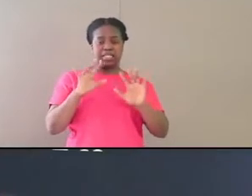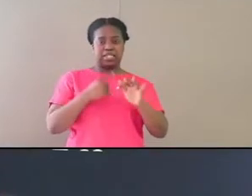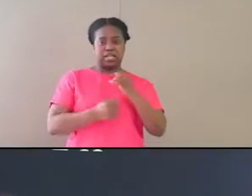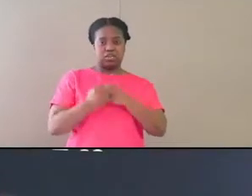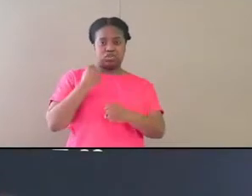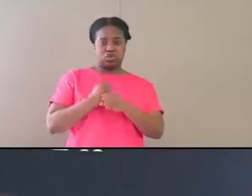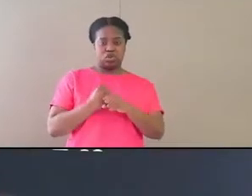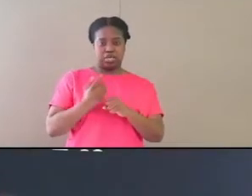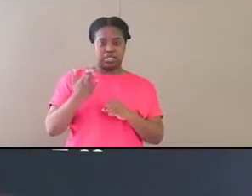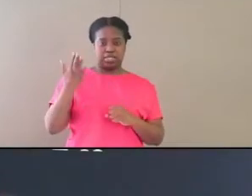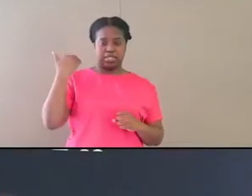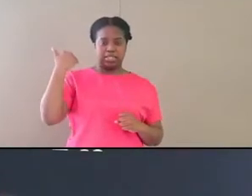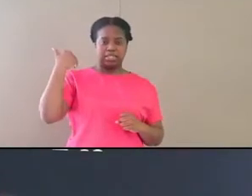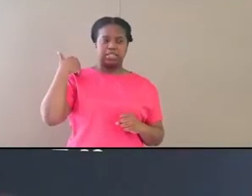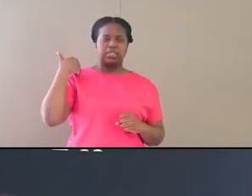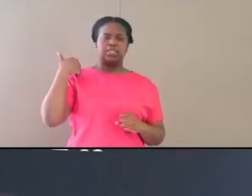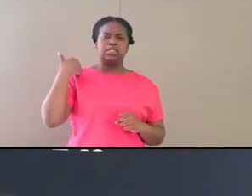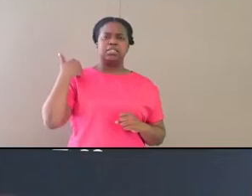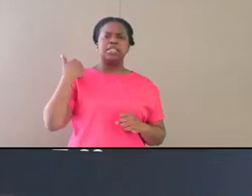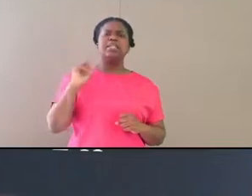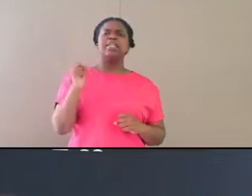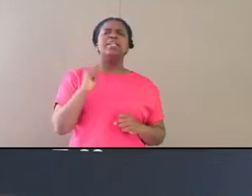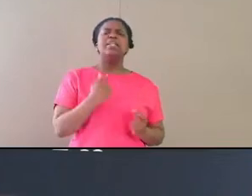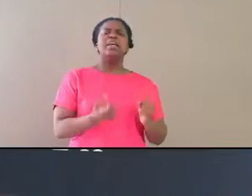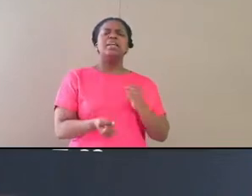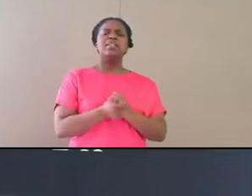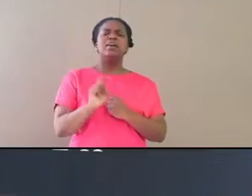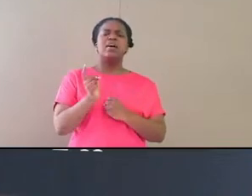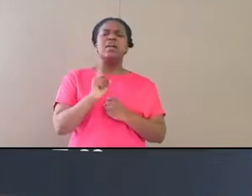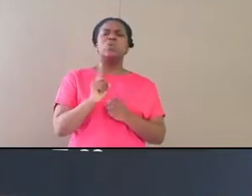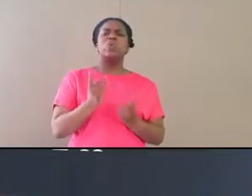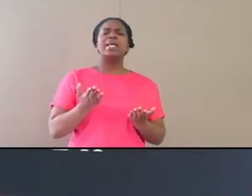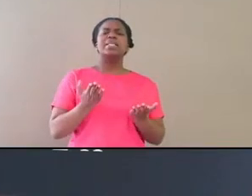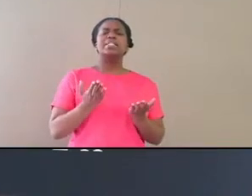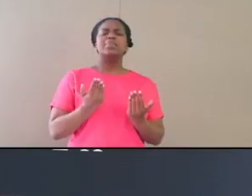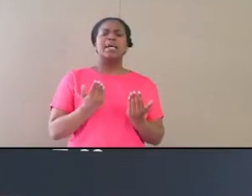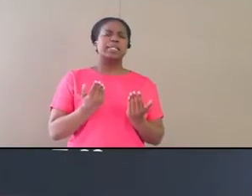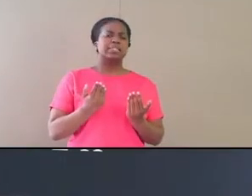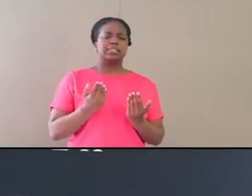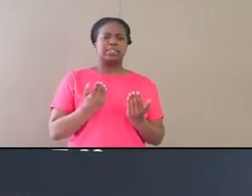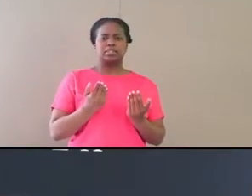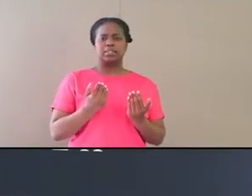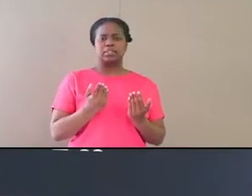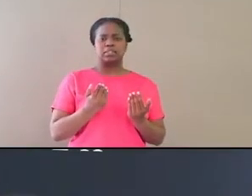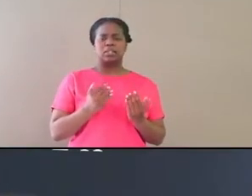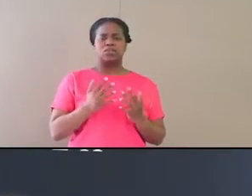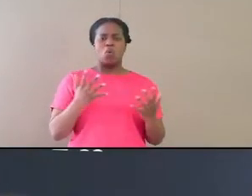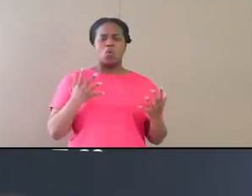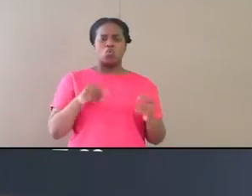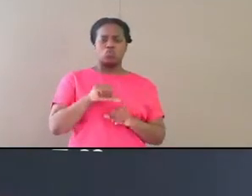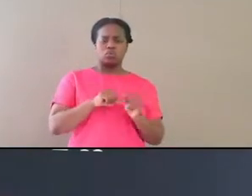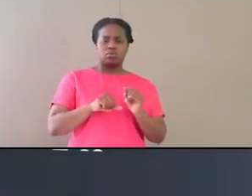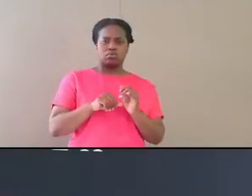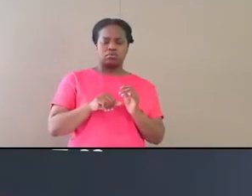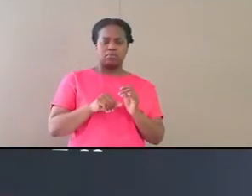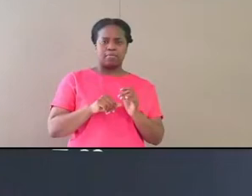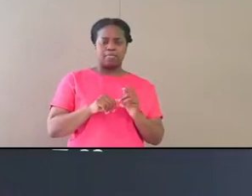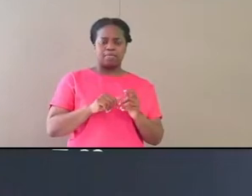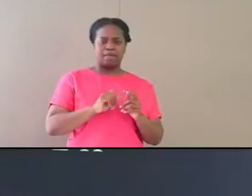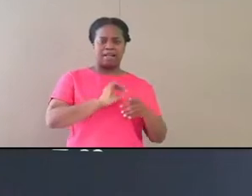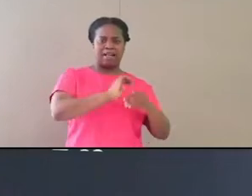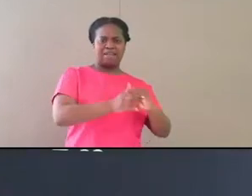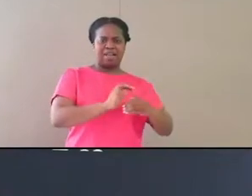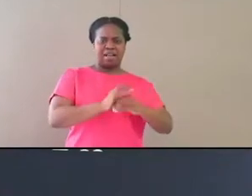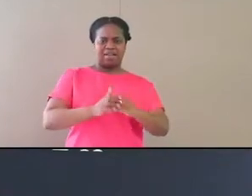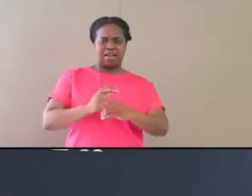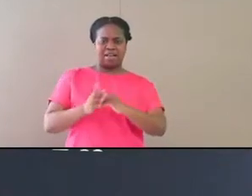what's almost happening is that we are expecting the social sector to compensate for the limitations of the